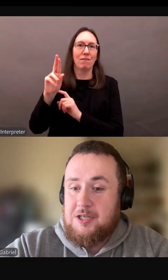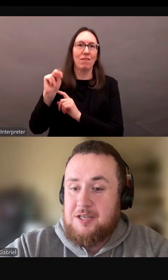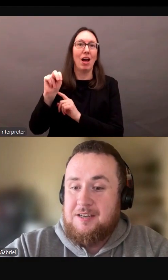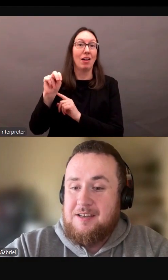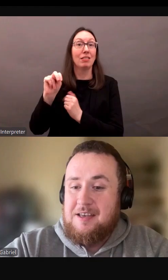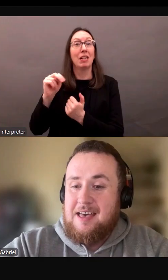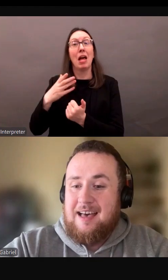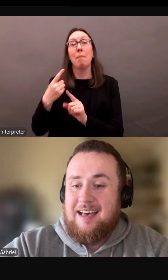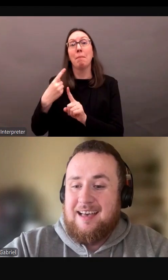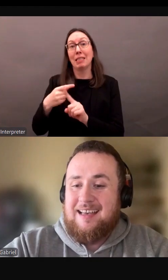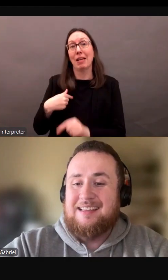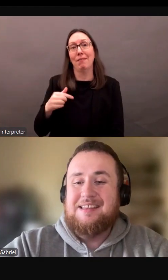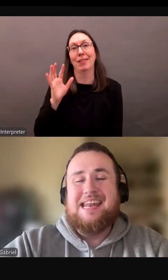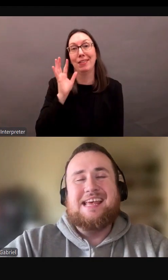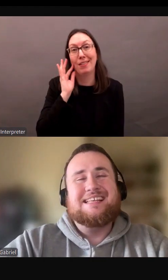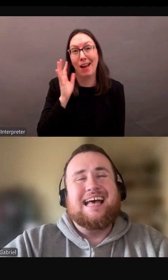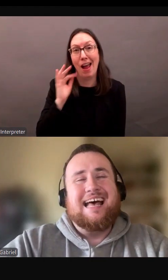large.